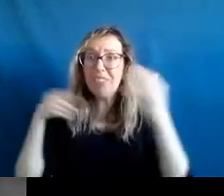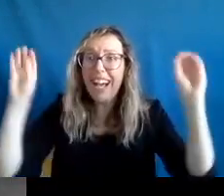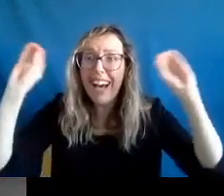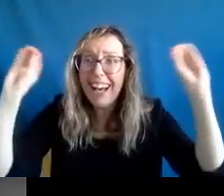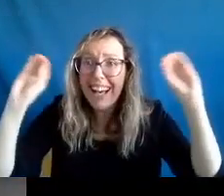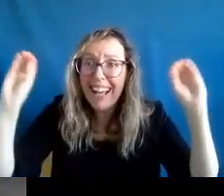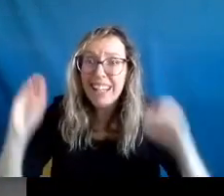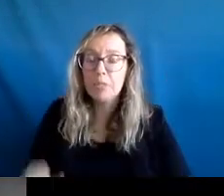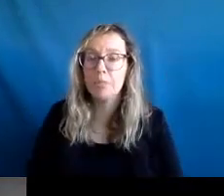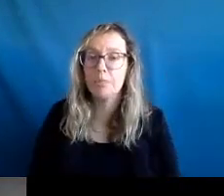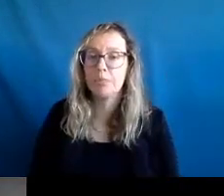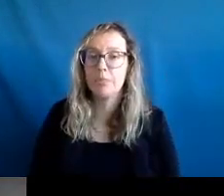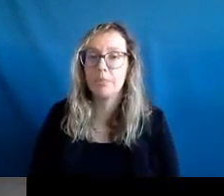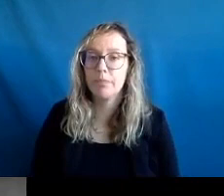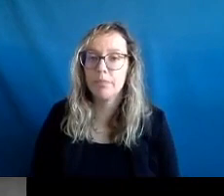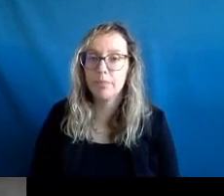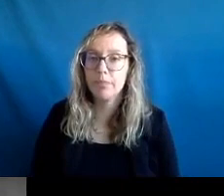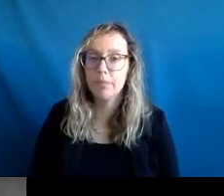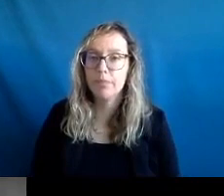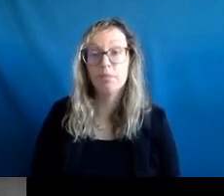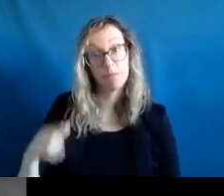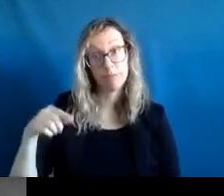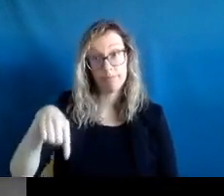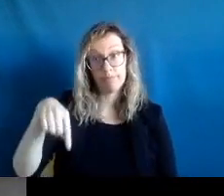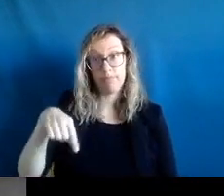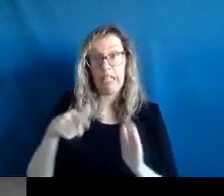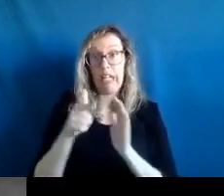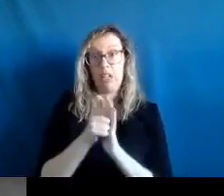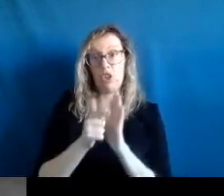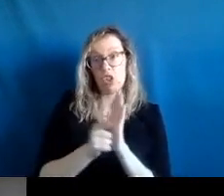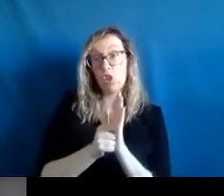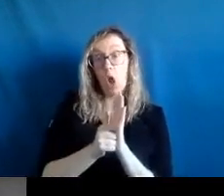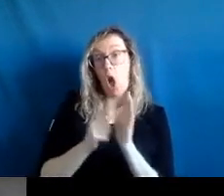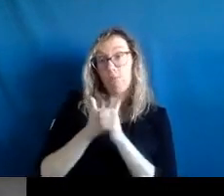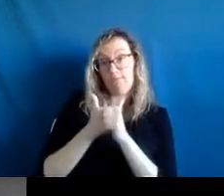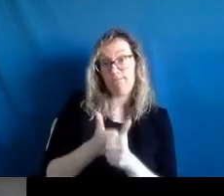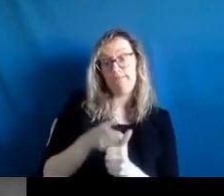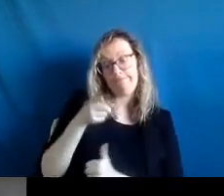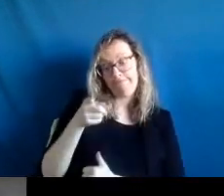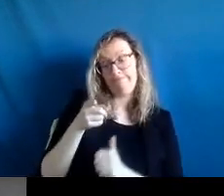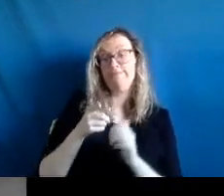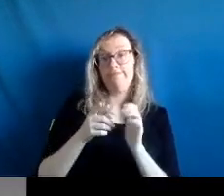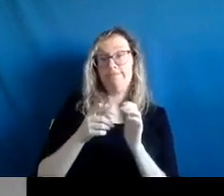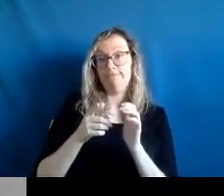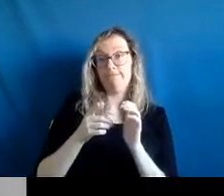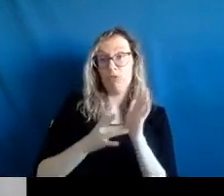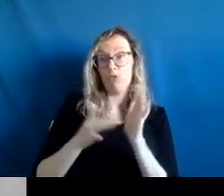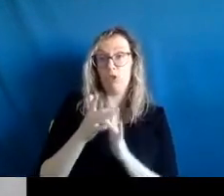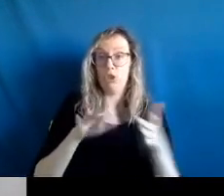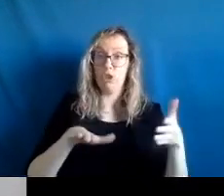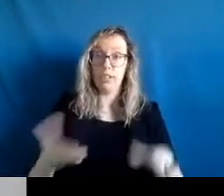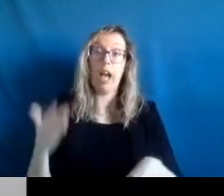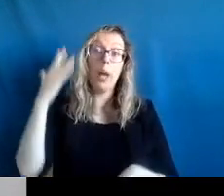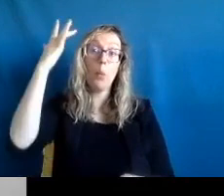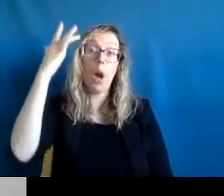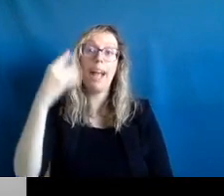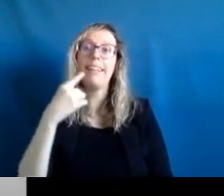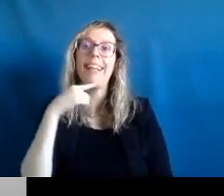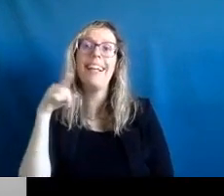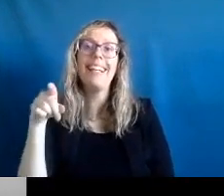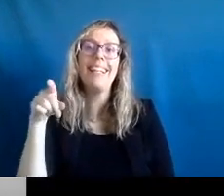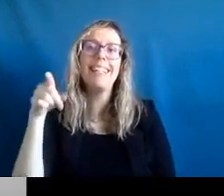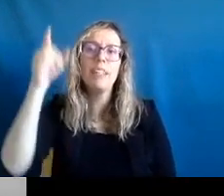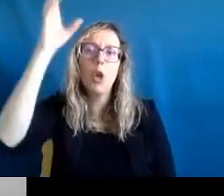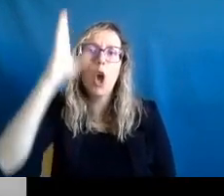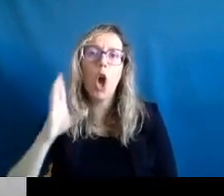law, and according to the law, he ought to die, because he made himself out to be God's son." When Pilate heard this word,